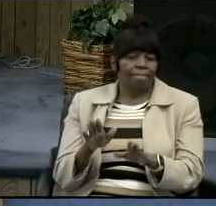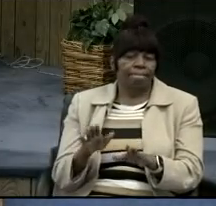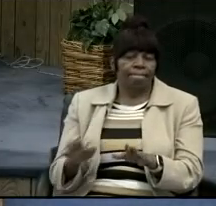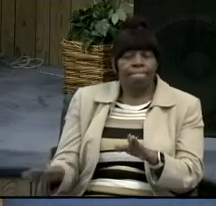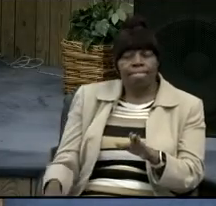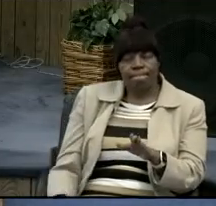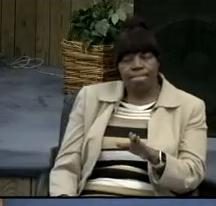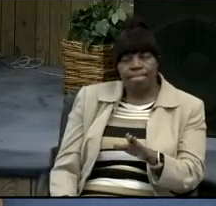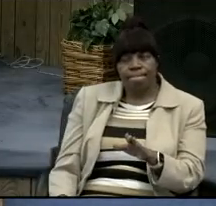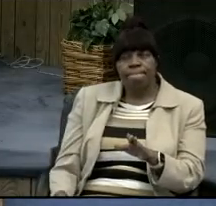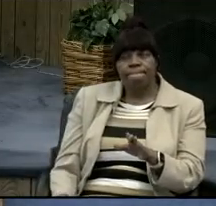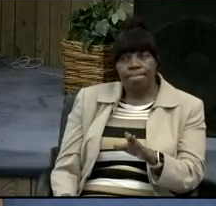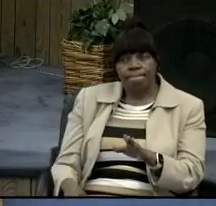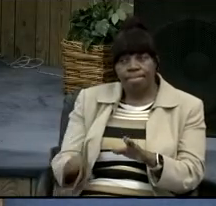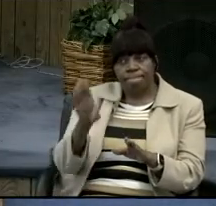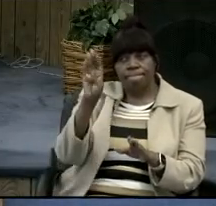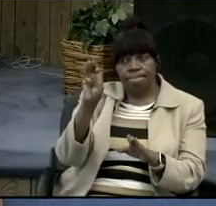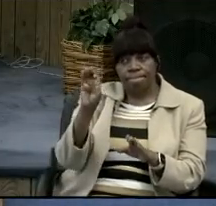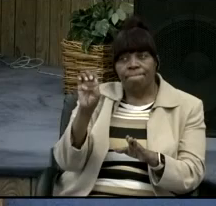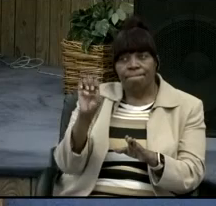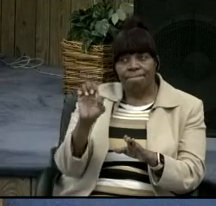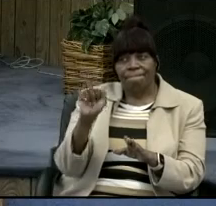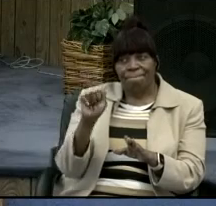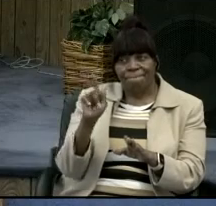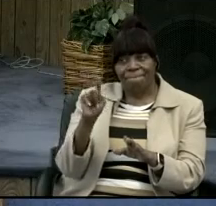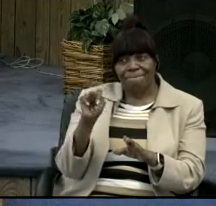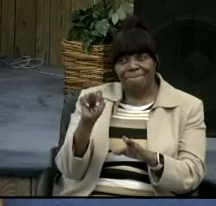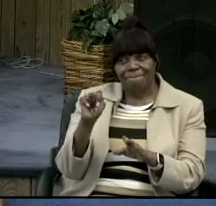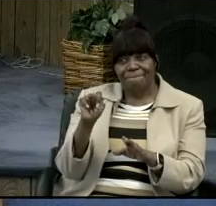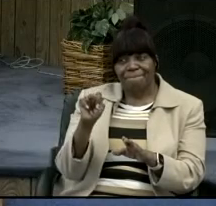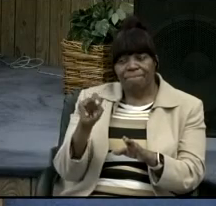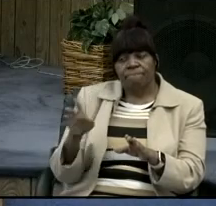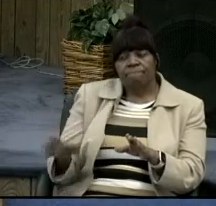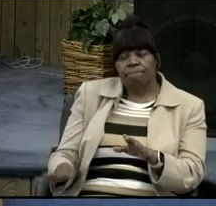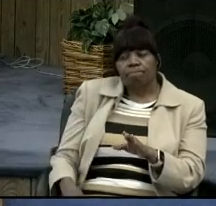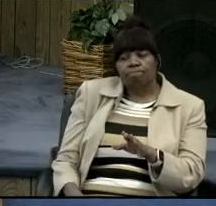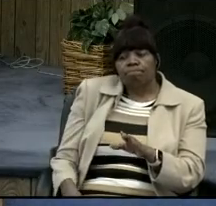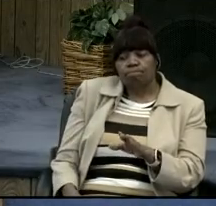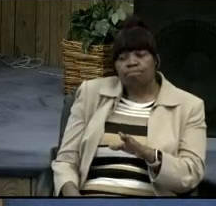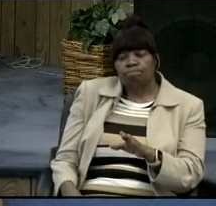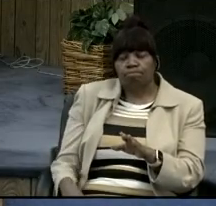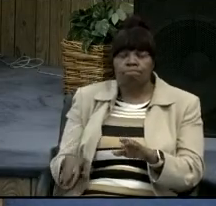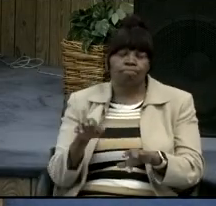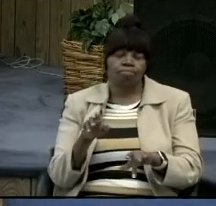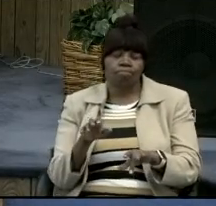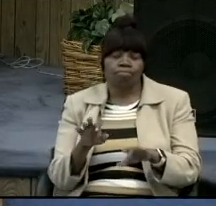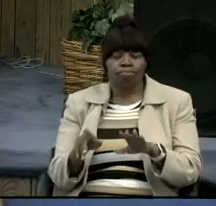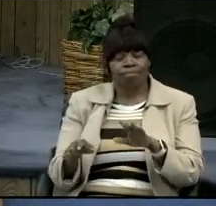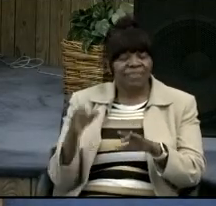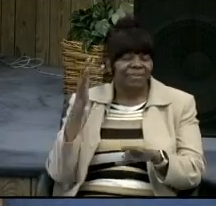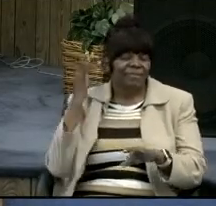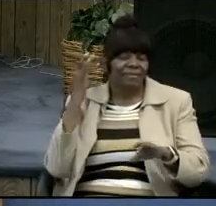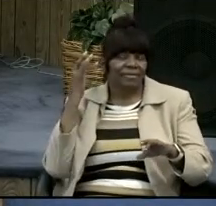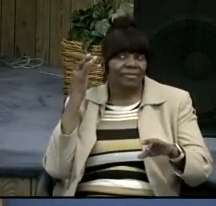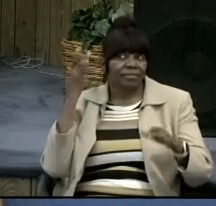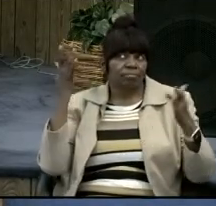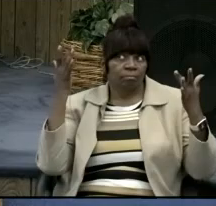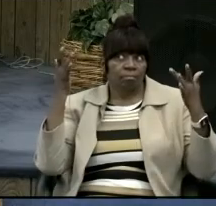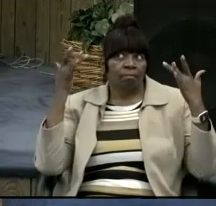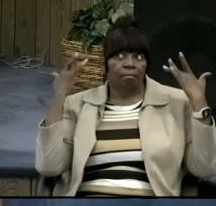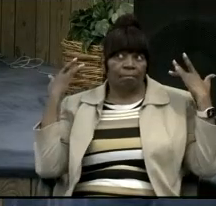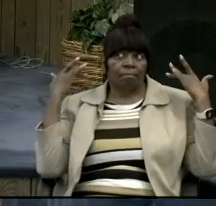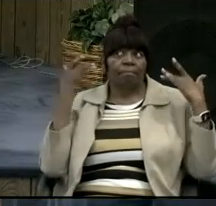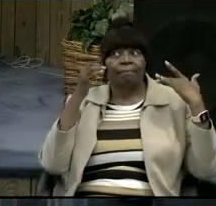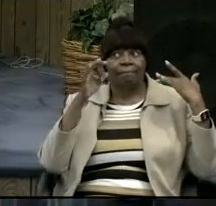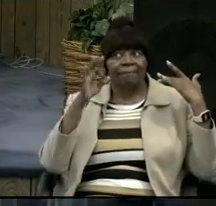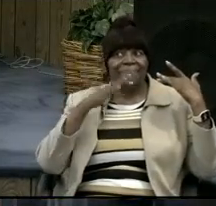beat. It's just the soundtrack of my life. Walter Pearson used to say that all the time. It's the sound. It's the backdrop